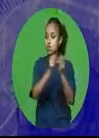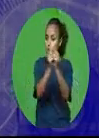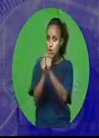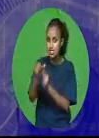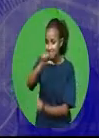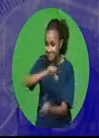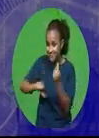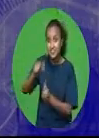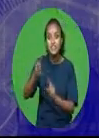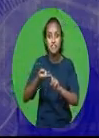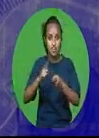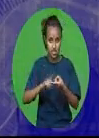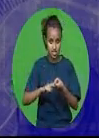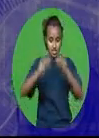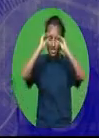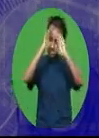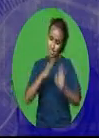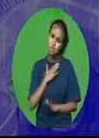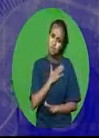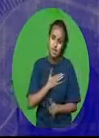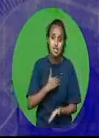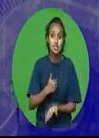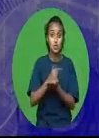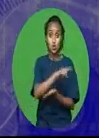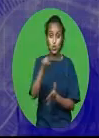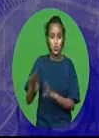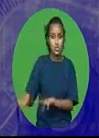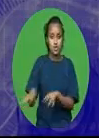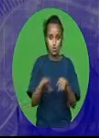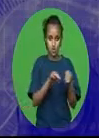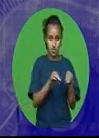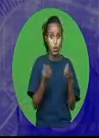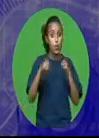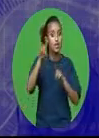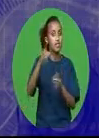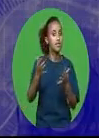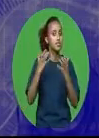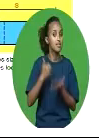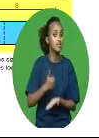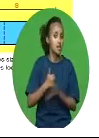friends. Teacher, please assist your students when they need help.